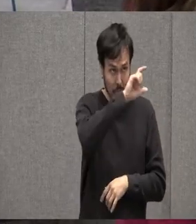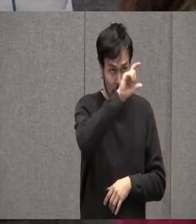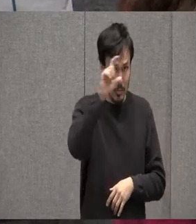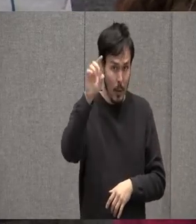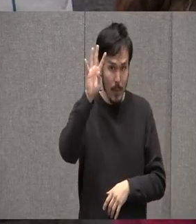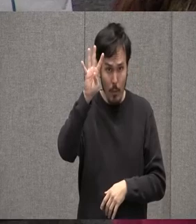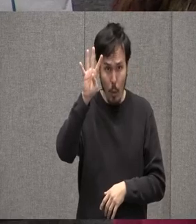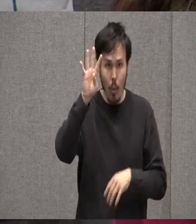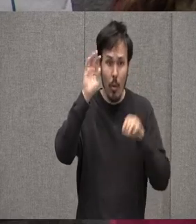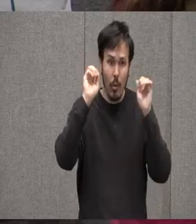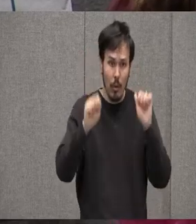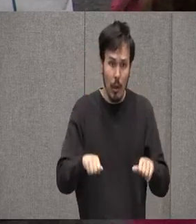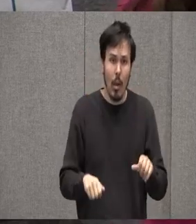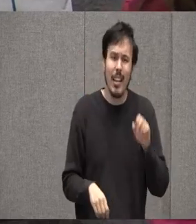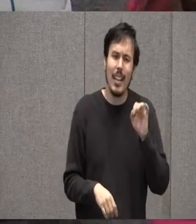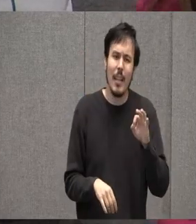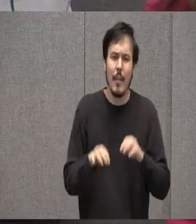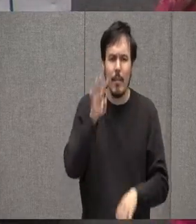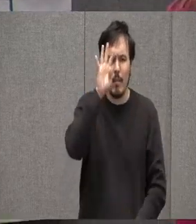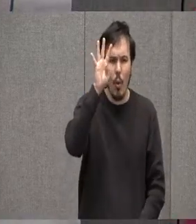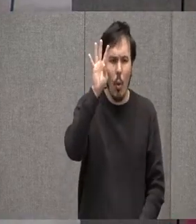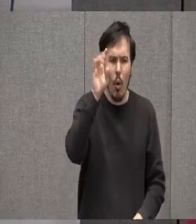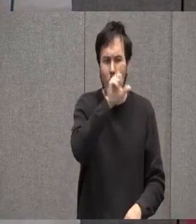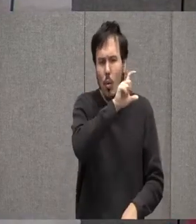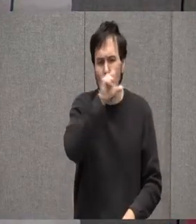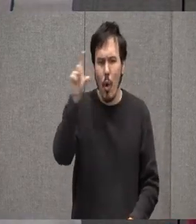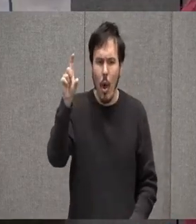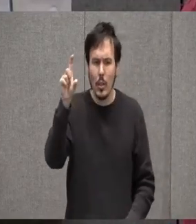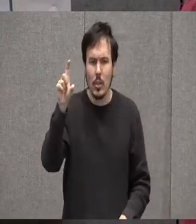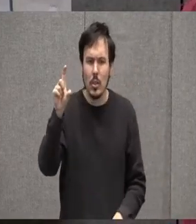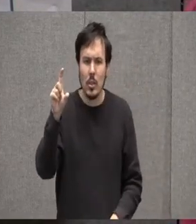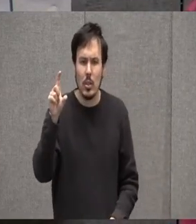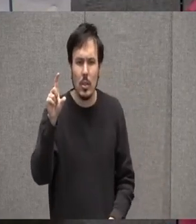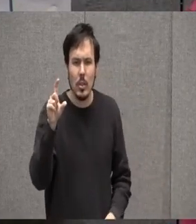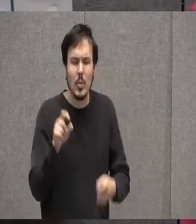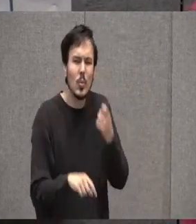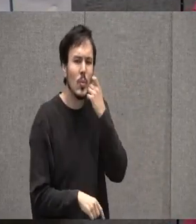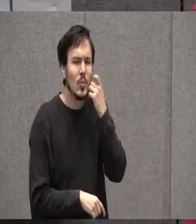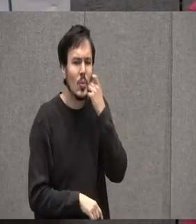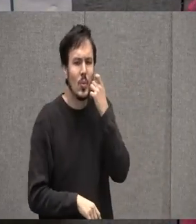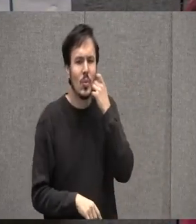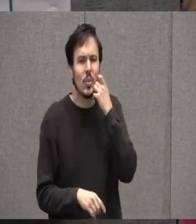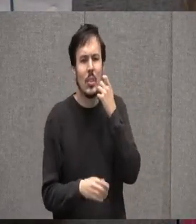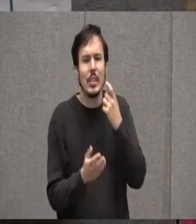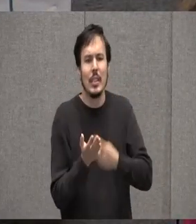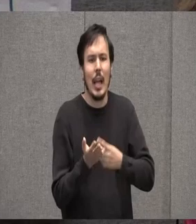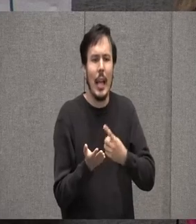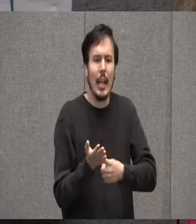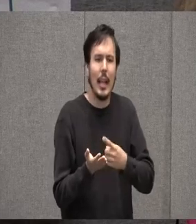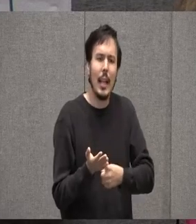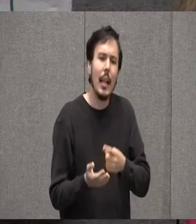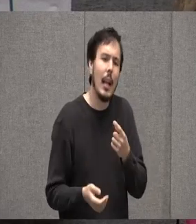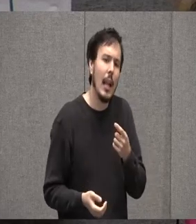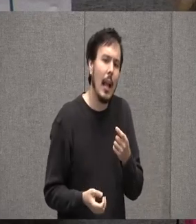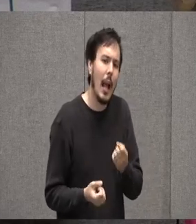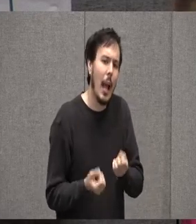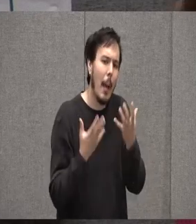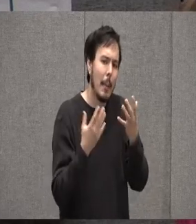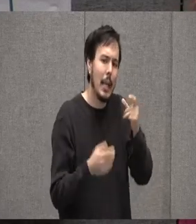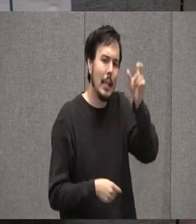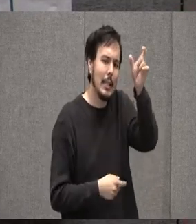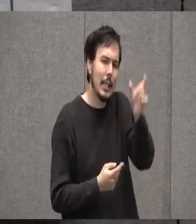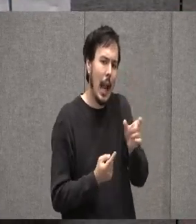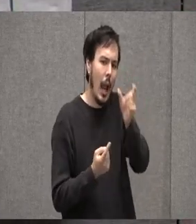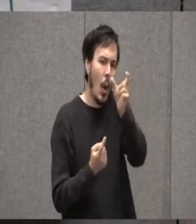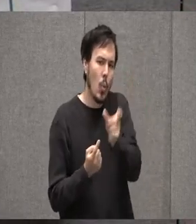working. If we have 4 going across, we just said that we would have to have how many going down